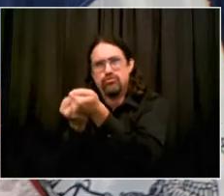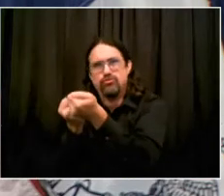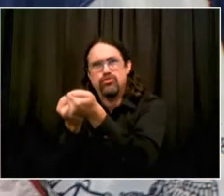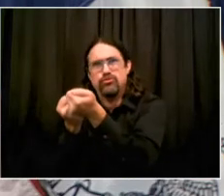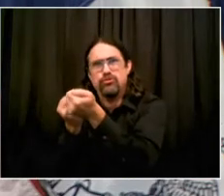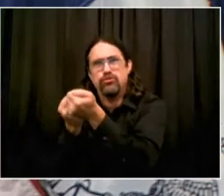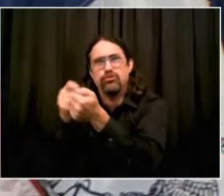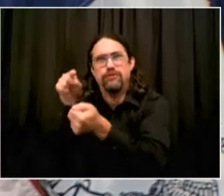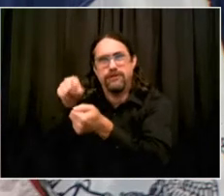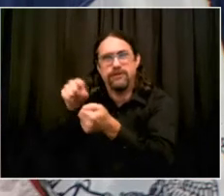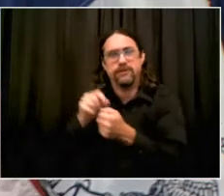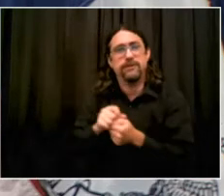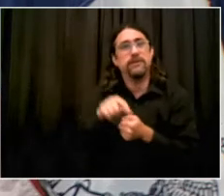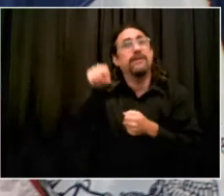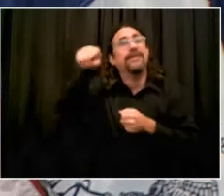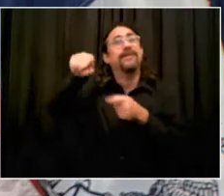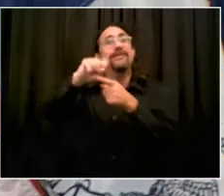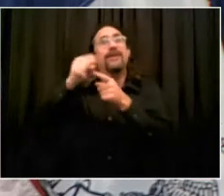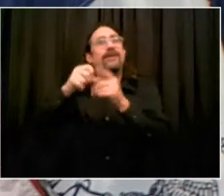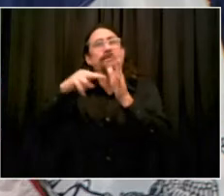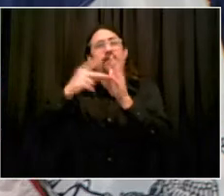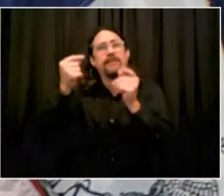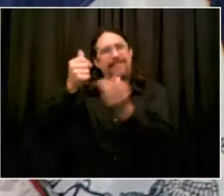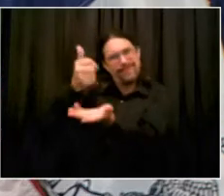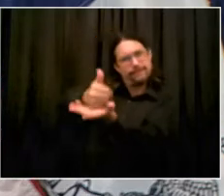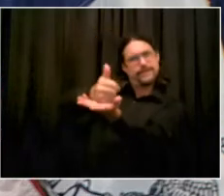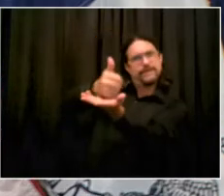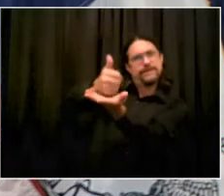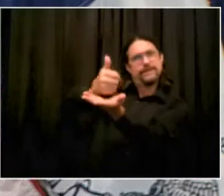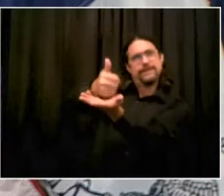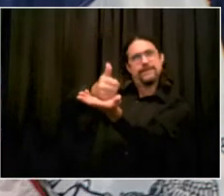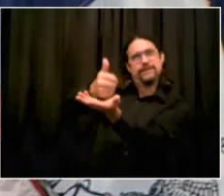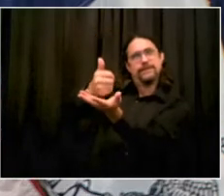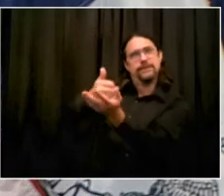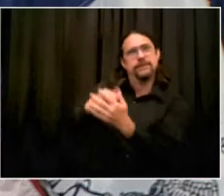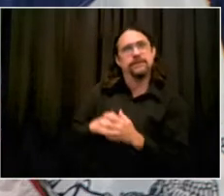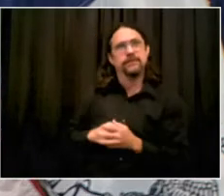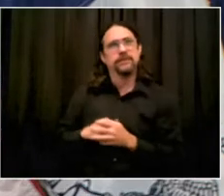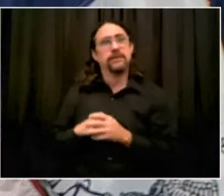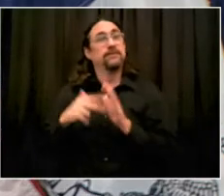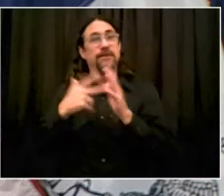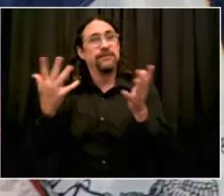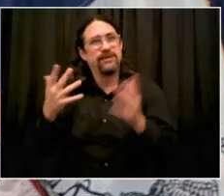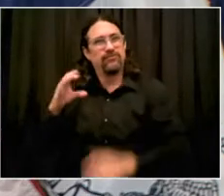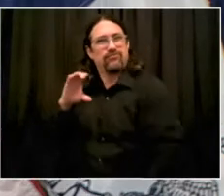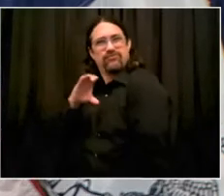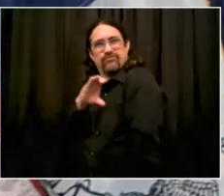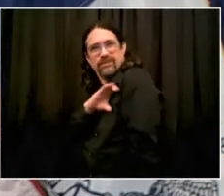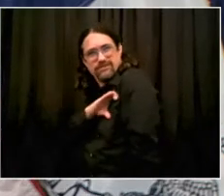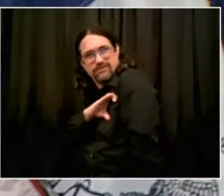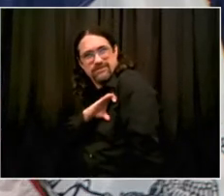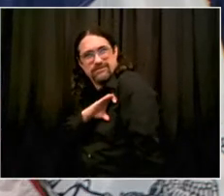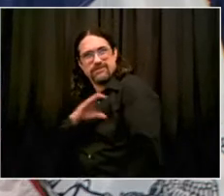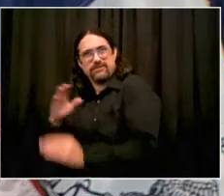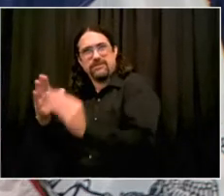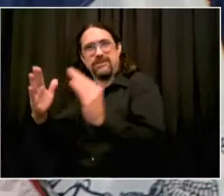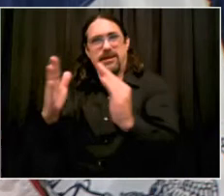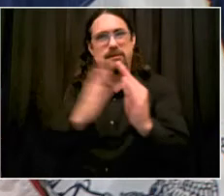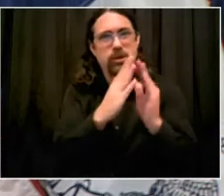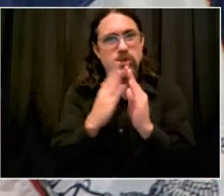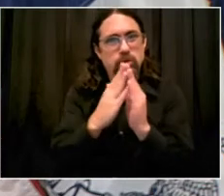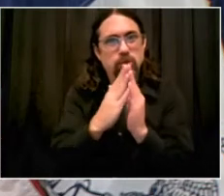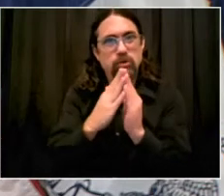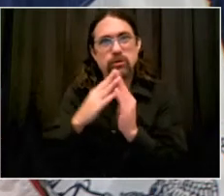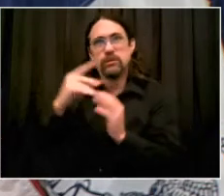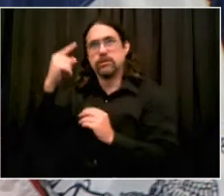terms of their work at the community level. And we have to intensify those efforts. We have had so many challenges, one on top